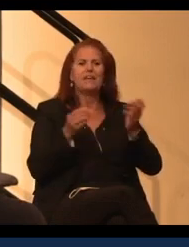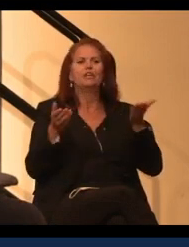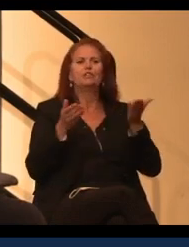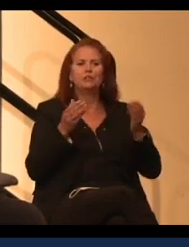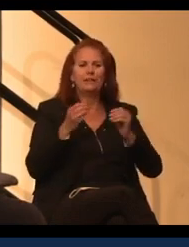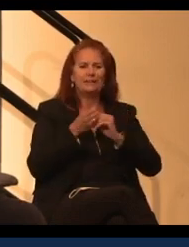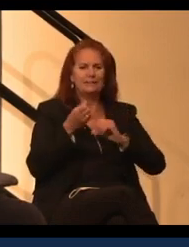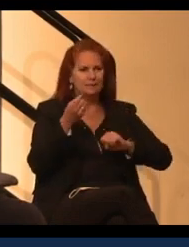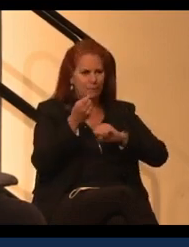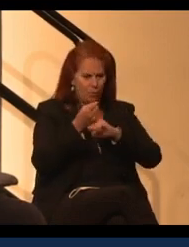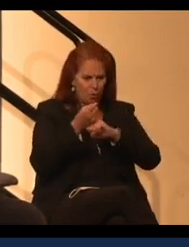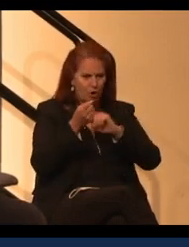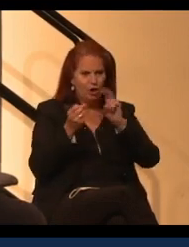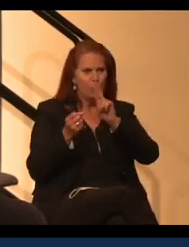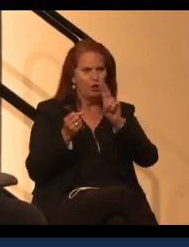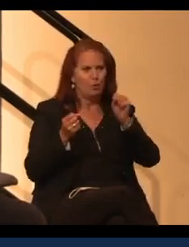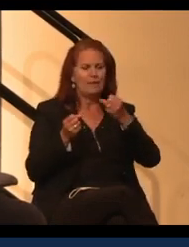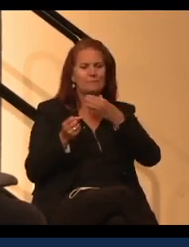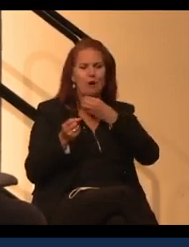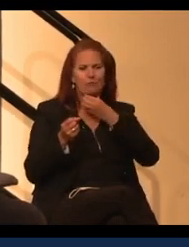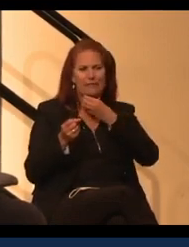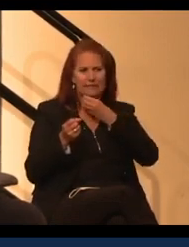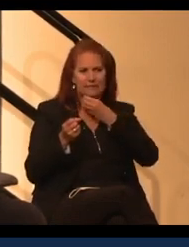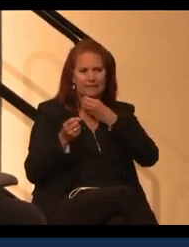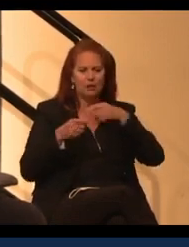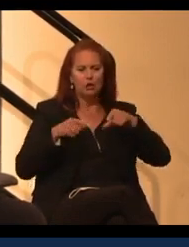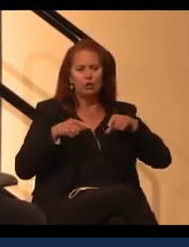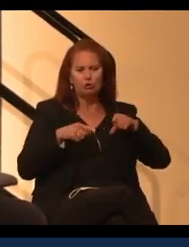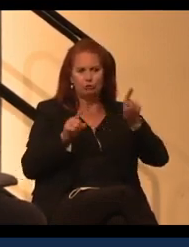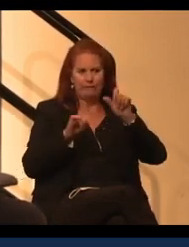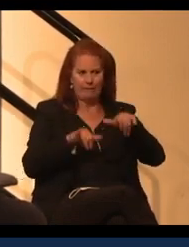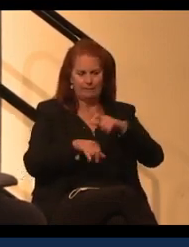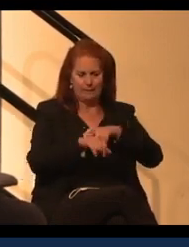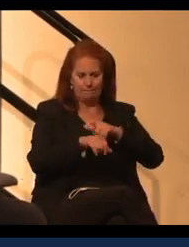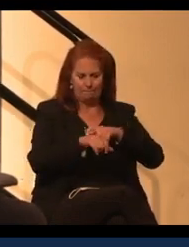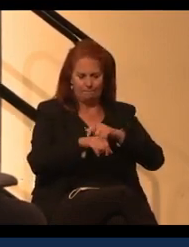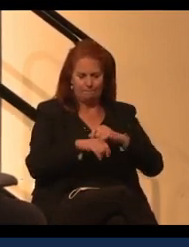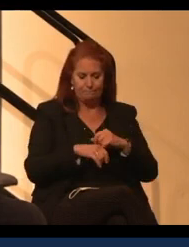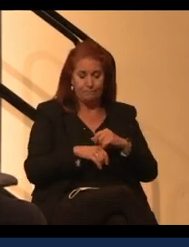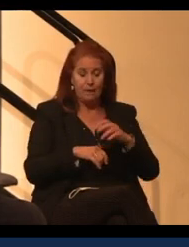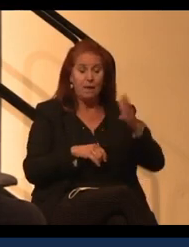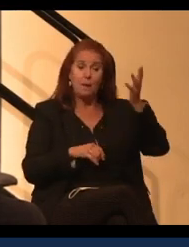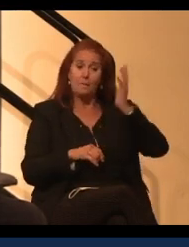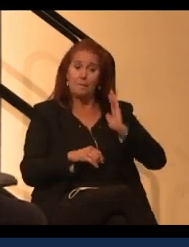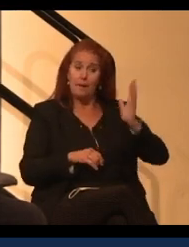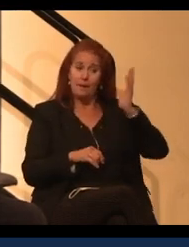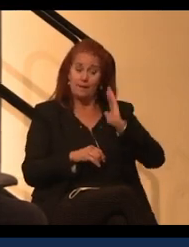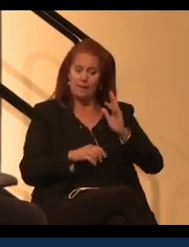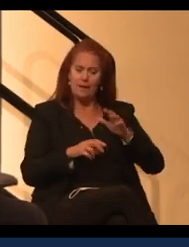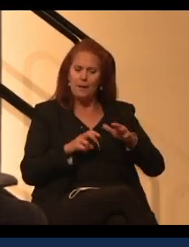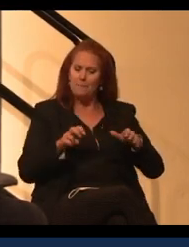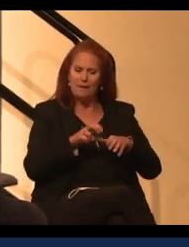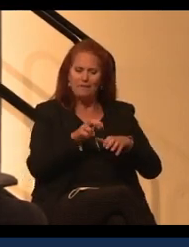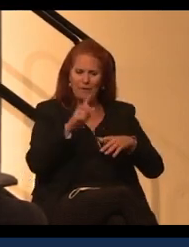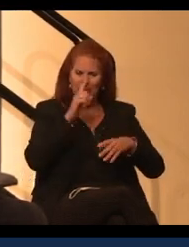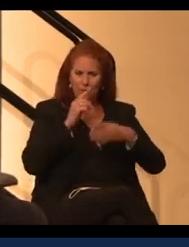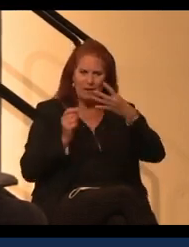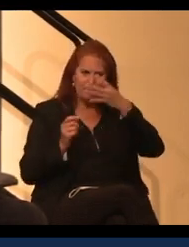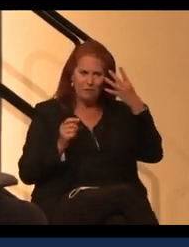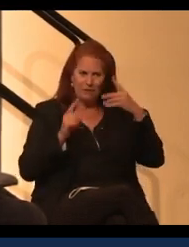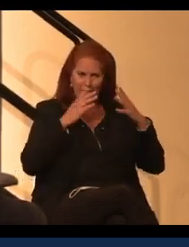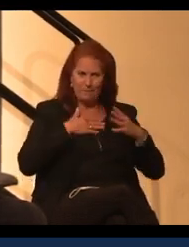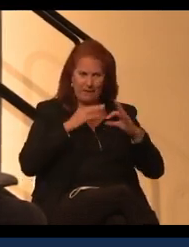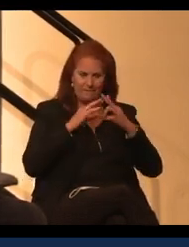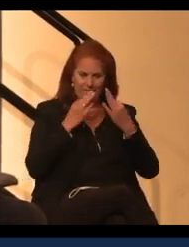and support the US Marines during that time. That then paved the way for immigration for my